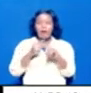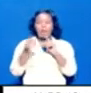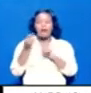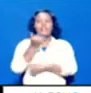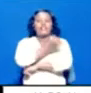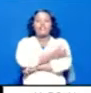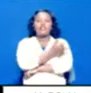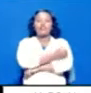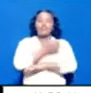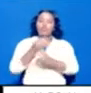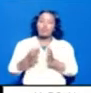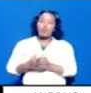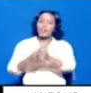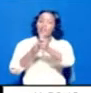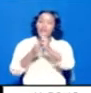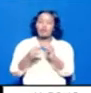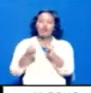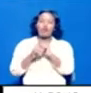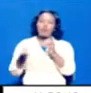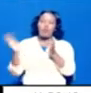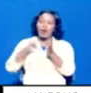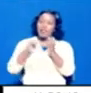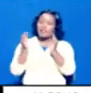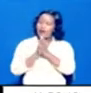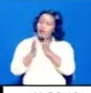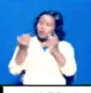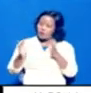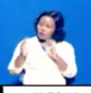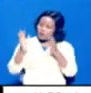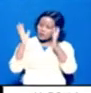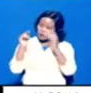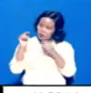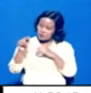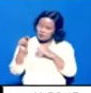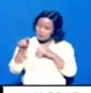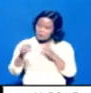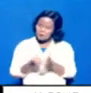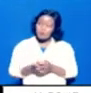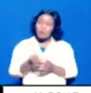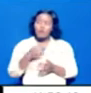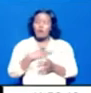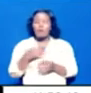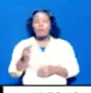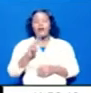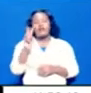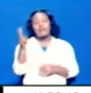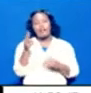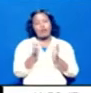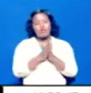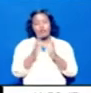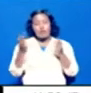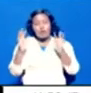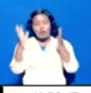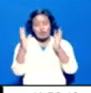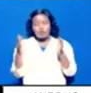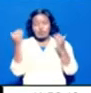for that, I really congratulate you. My second congratulation is to the judiciary as a